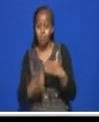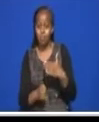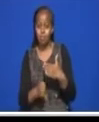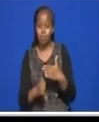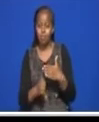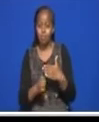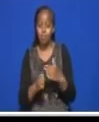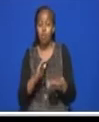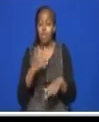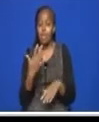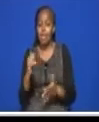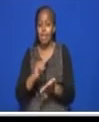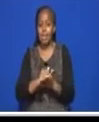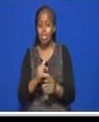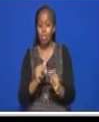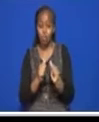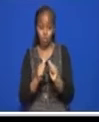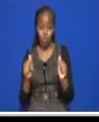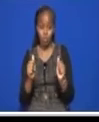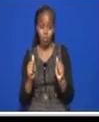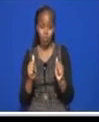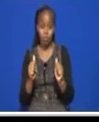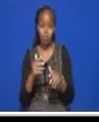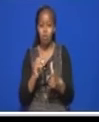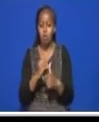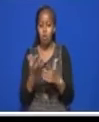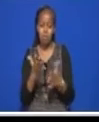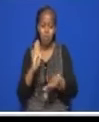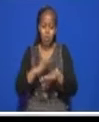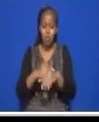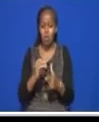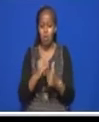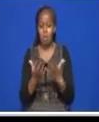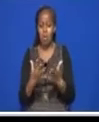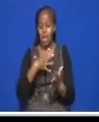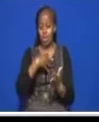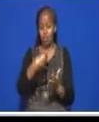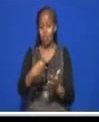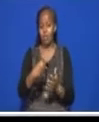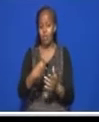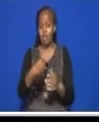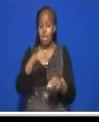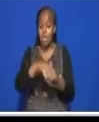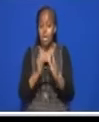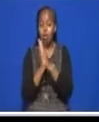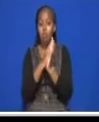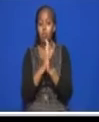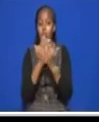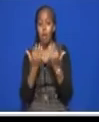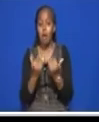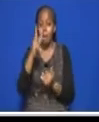is appealing and that is lovable by the name your composition. So the